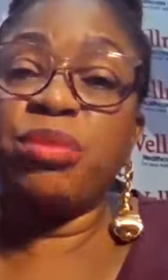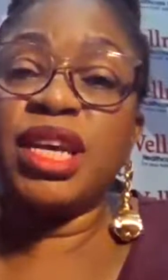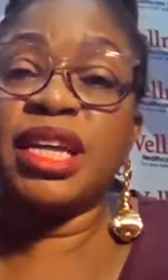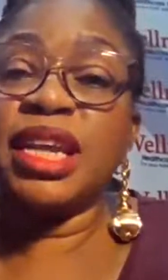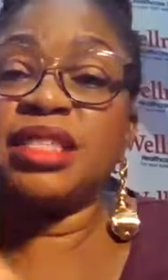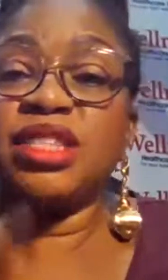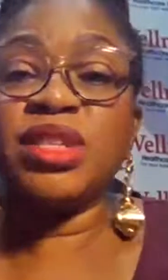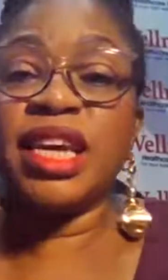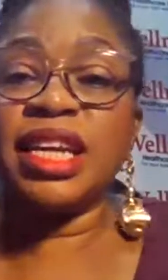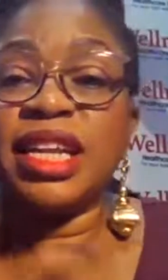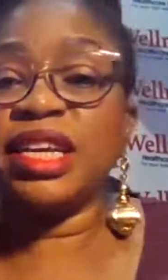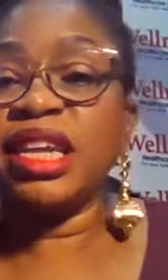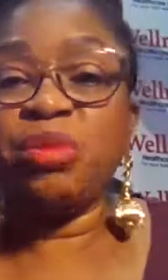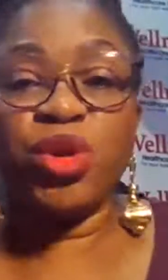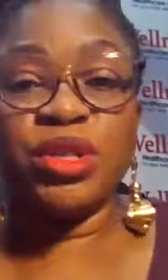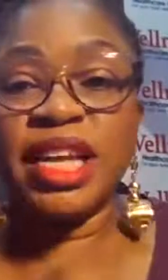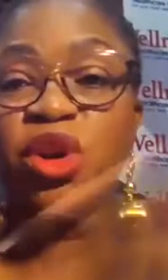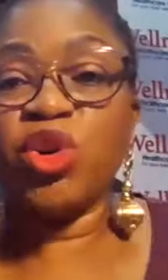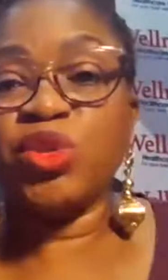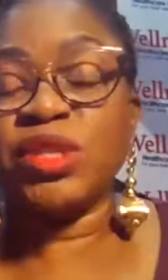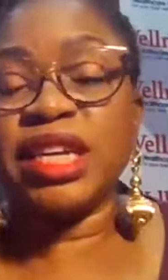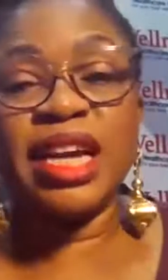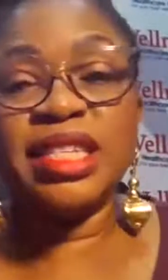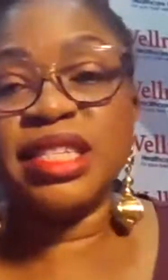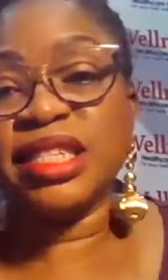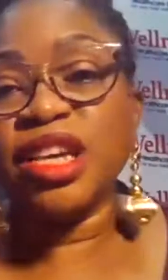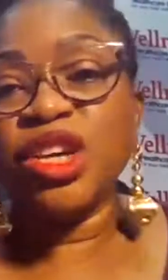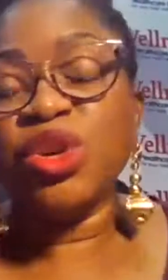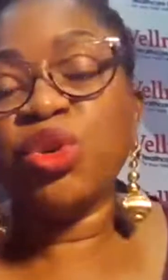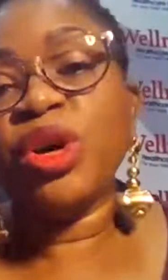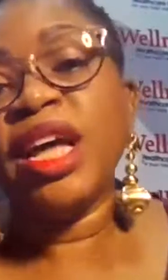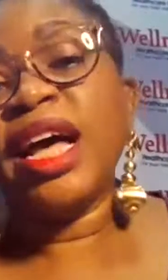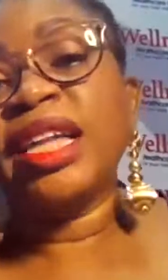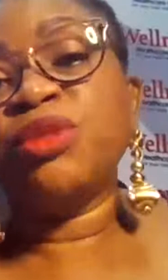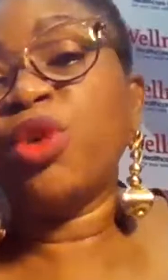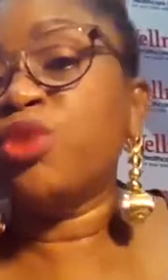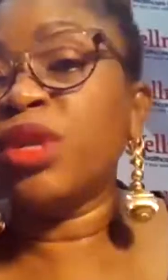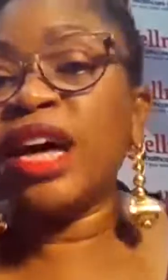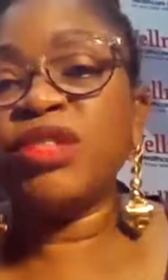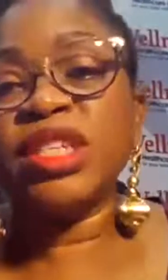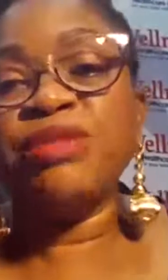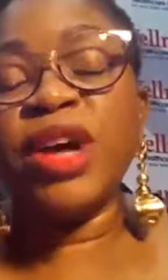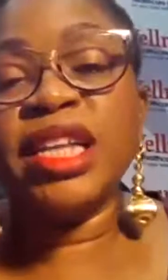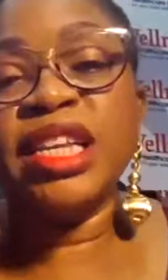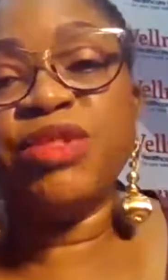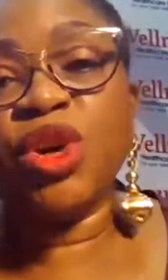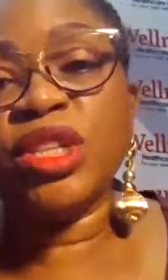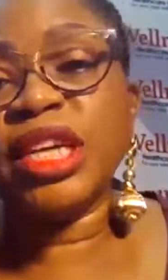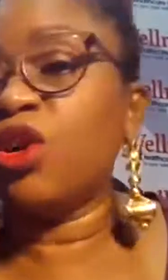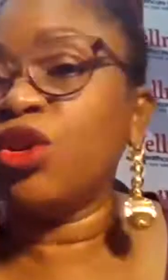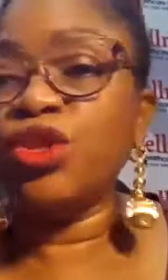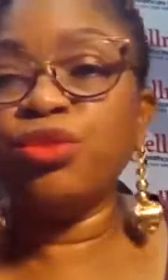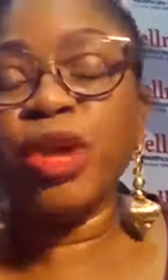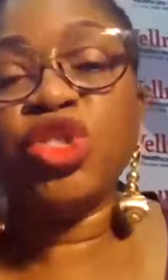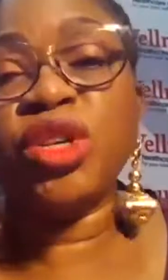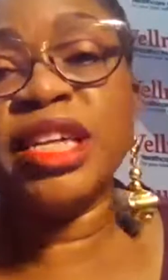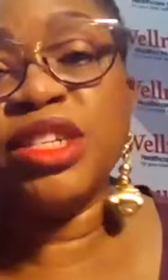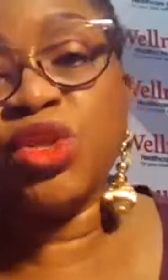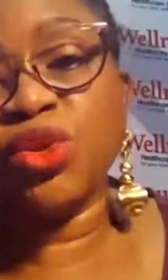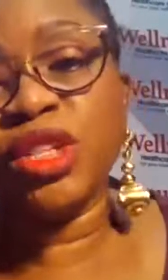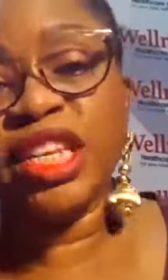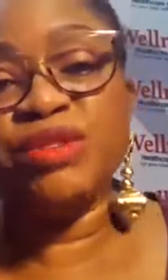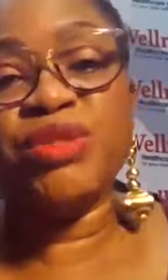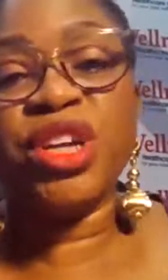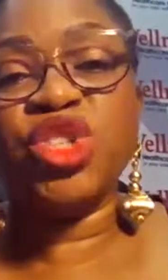and the baby can exist together like neighbors, like uncles and aunties, and one will have to leave the other, or you ensure